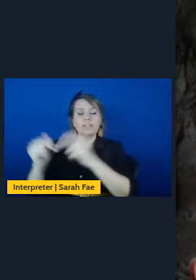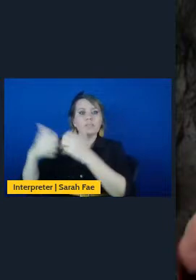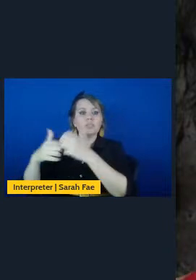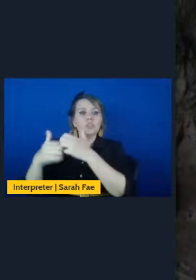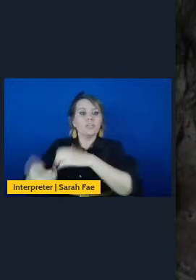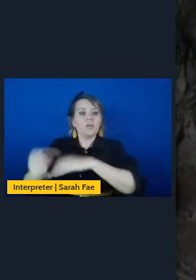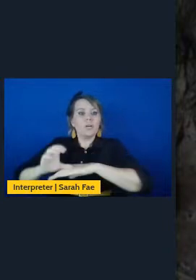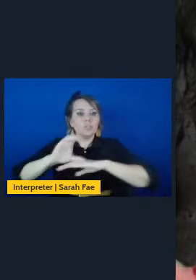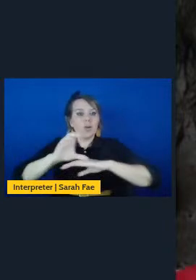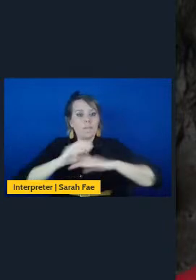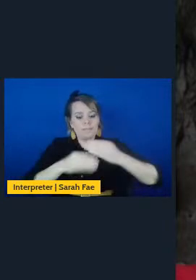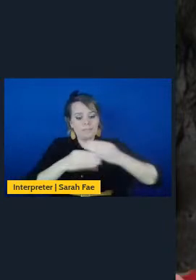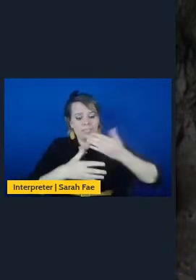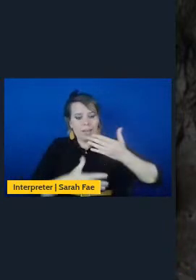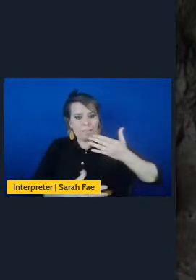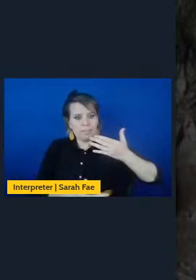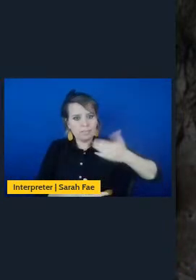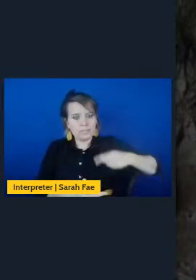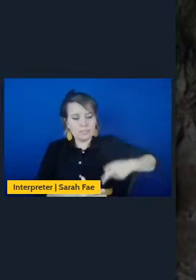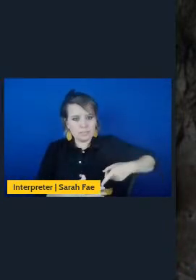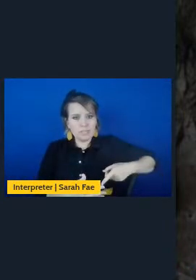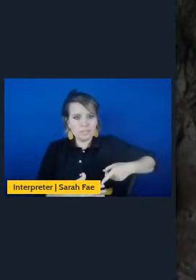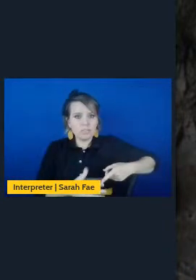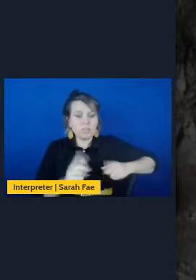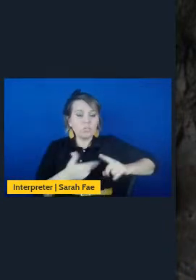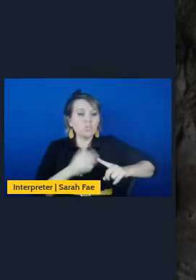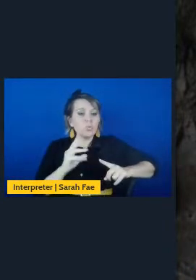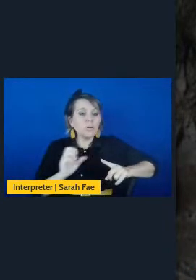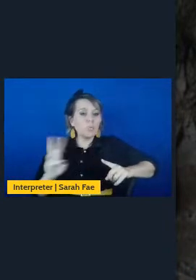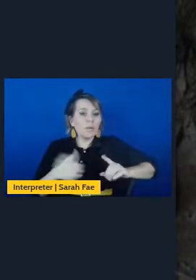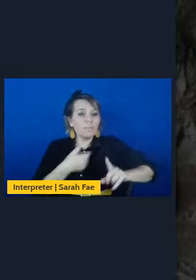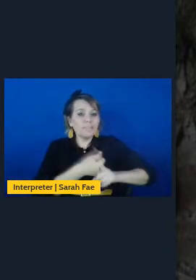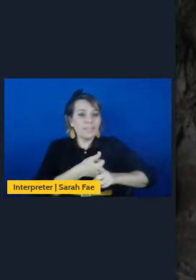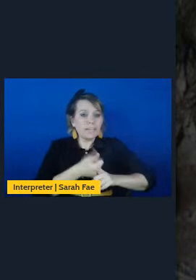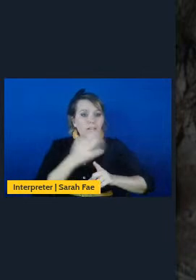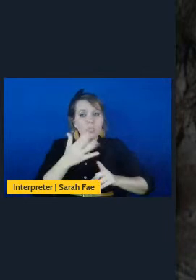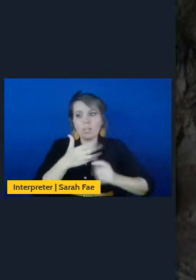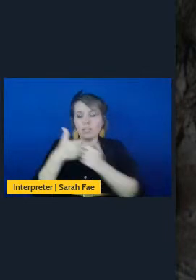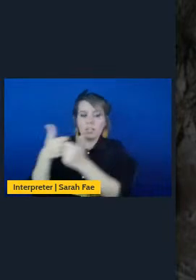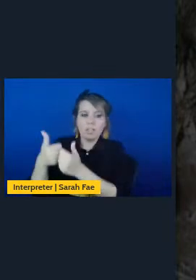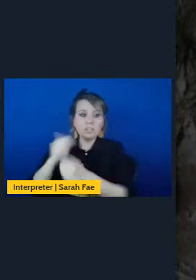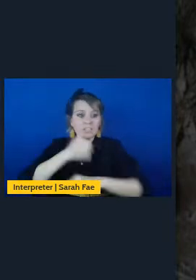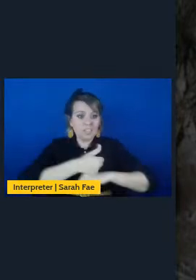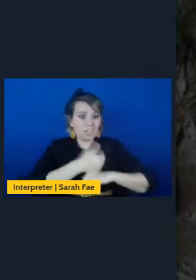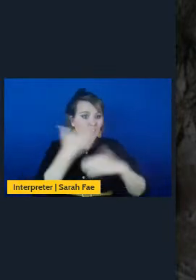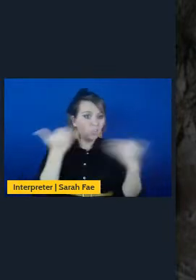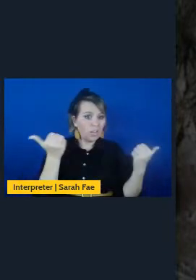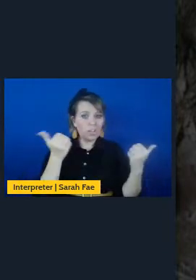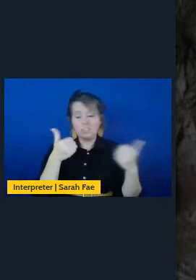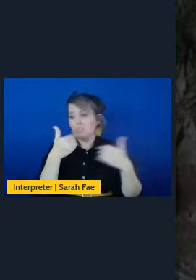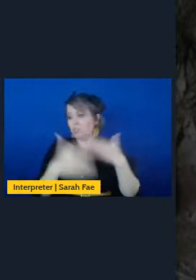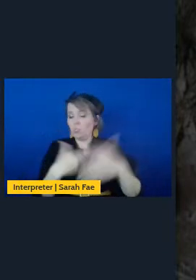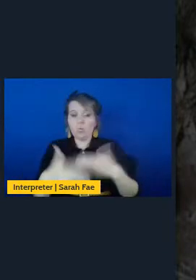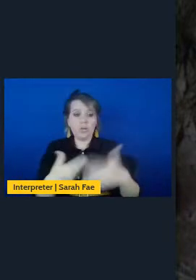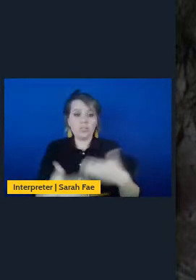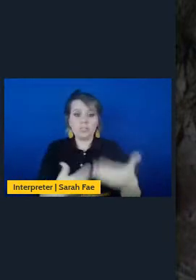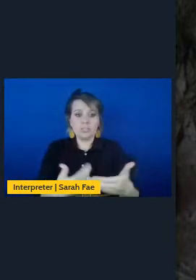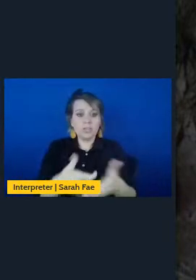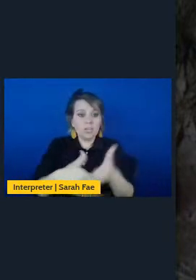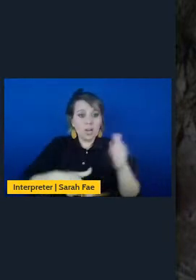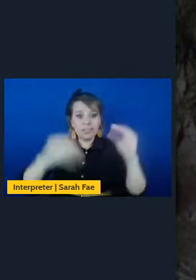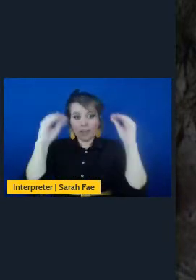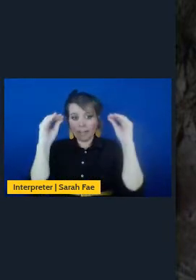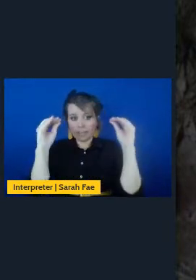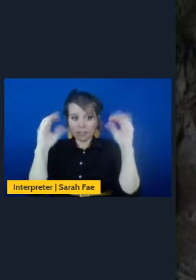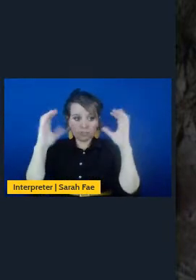handling the provisioning of this whenever a webhook gets hit. It is set it, forget it, and just works, and its cost is nothing